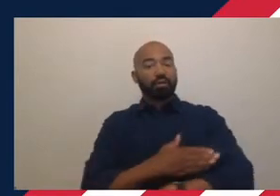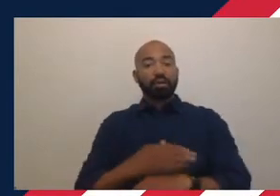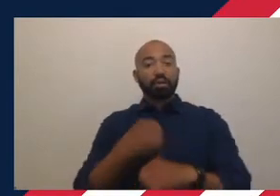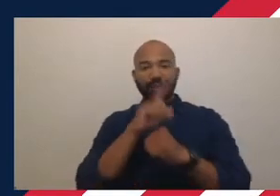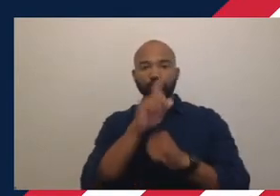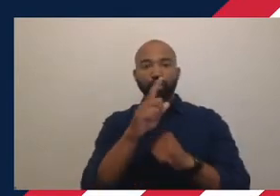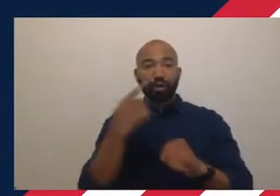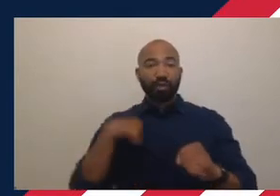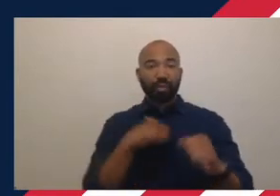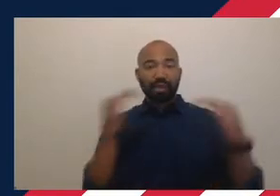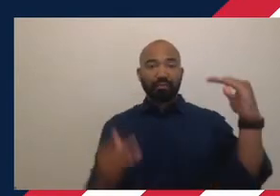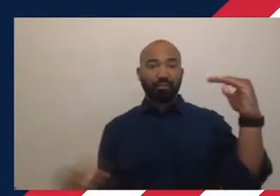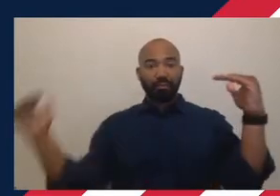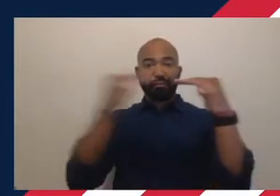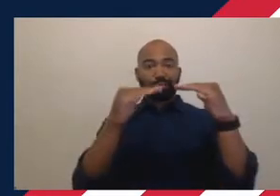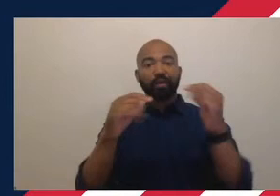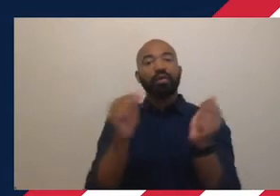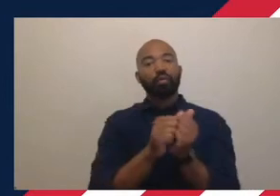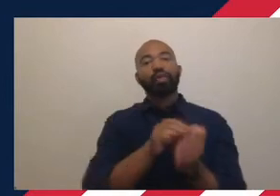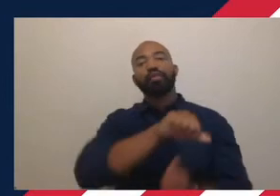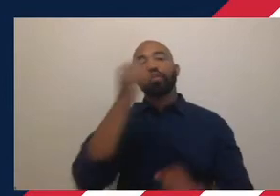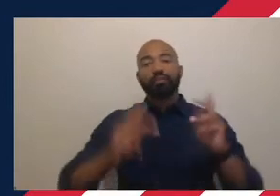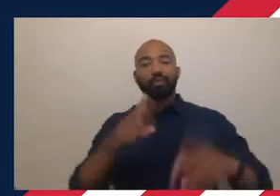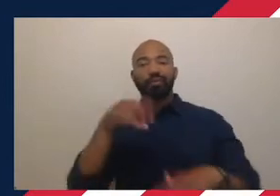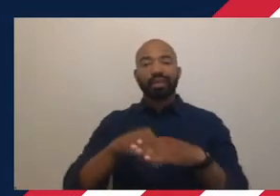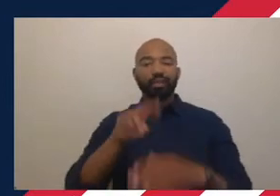That's building back better.